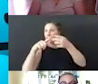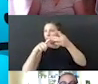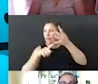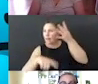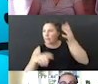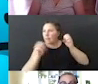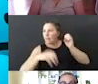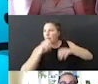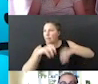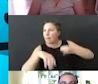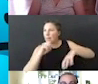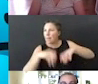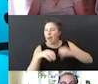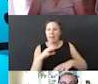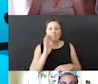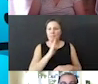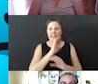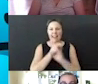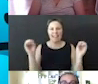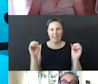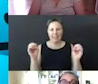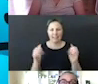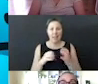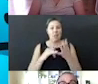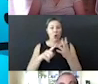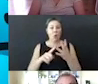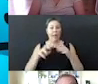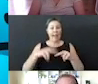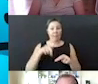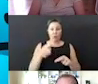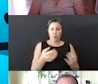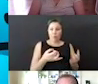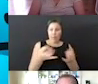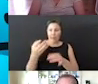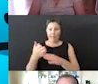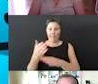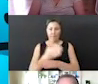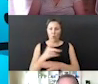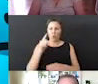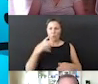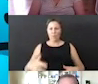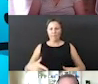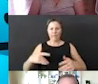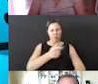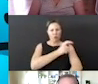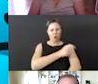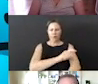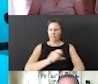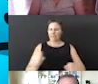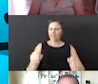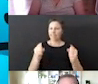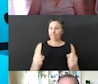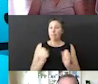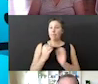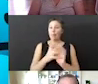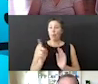rights and when you're prepared, then you'll be more empowered, you're more confident, and ultimately that makes you less stressed. And that can only lead to